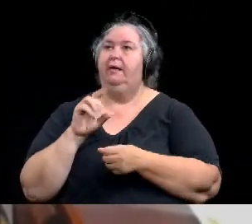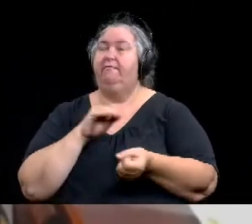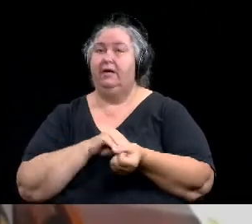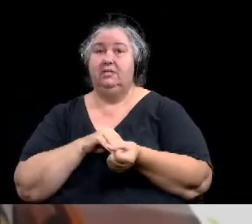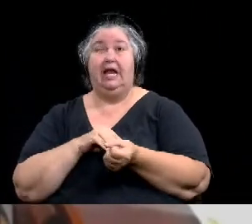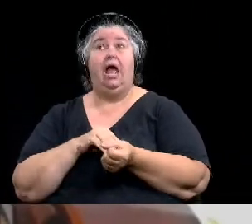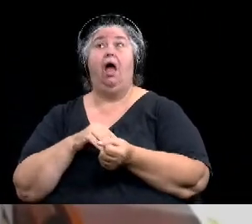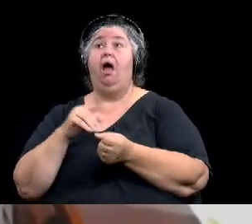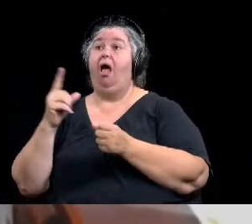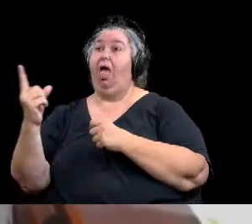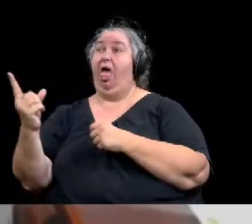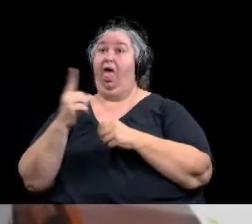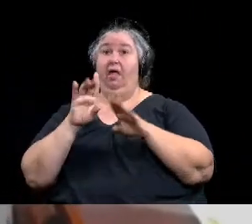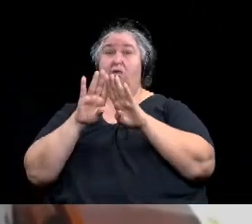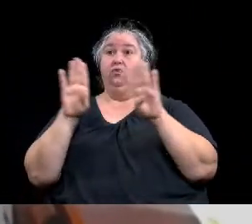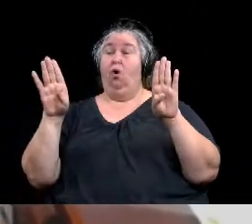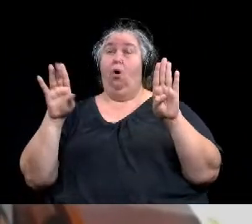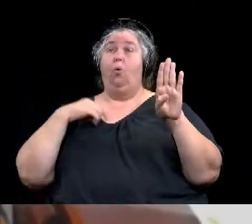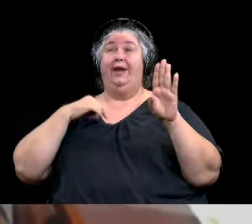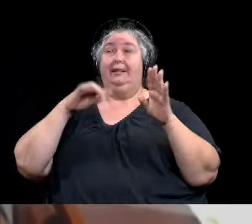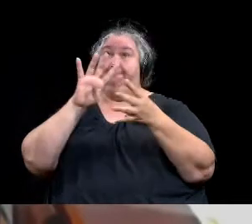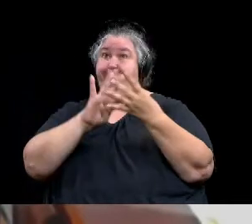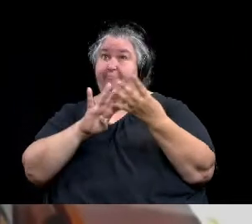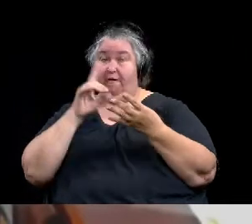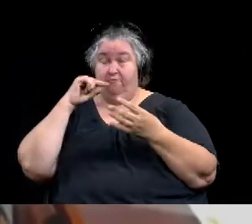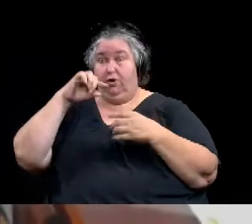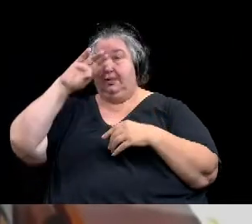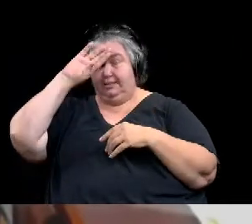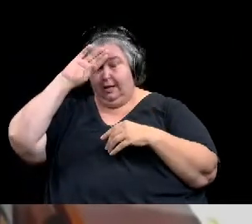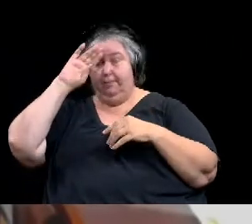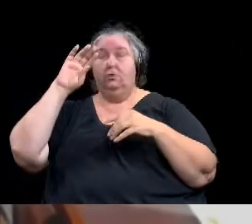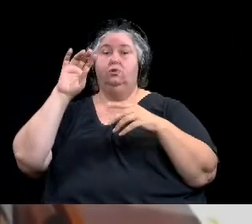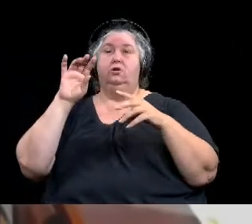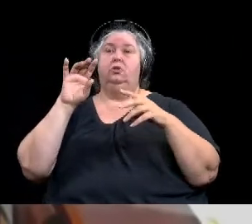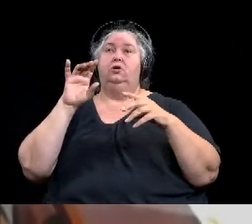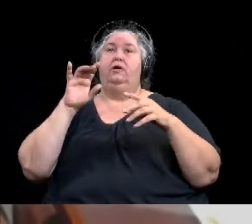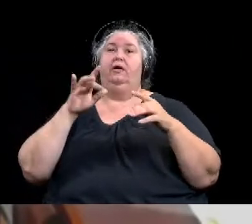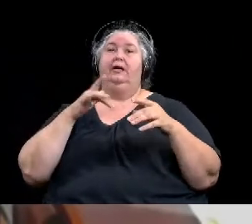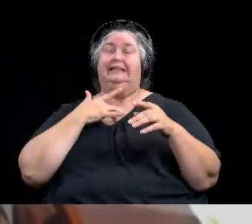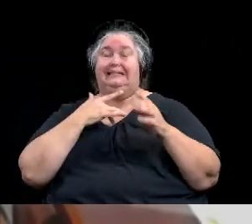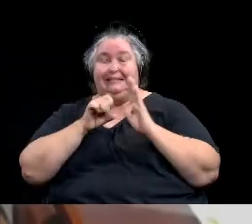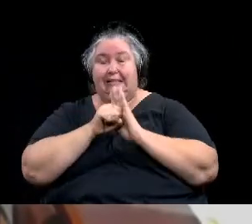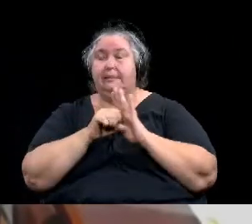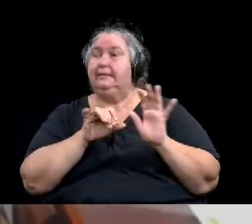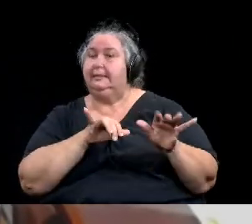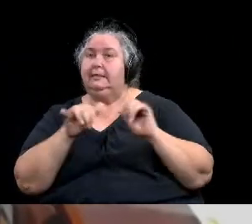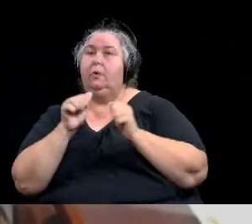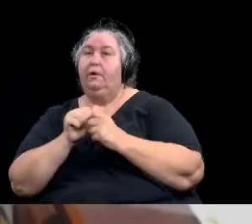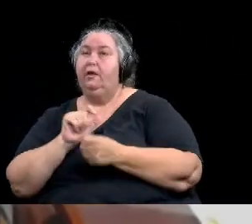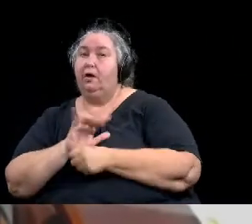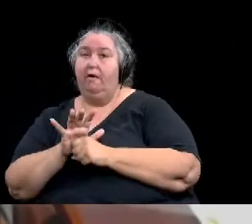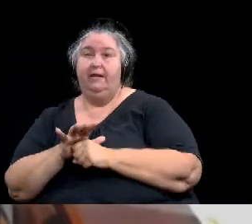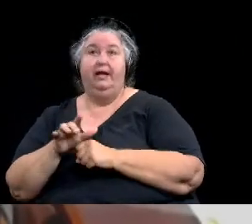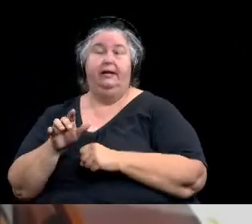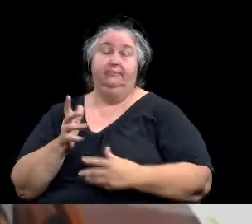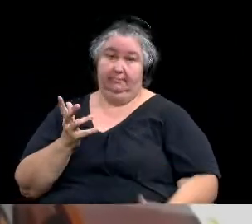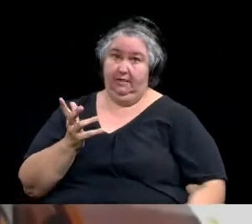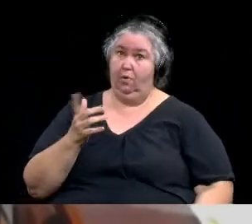door to ensure that they don't have any symptoms consistent with an infection and they don't have a fever.